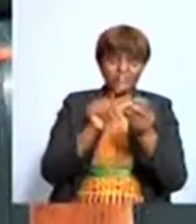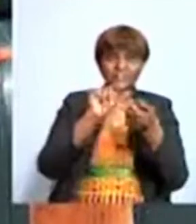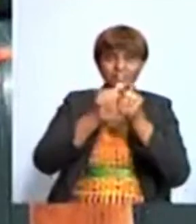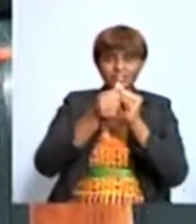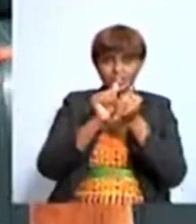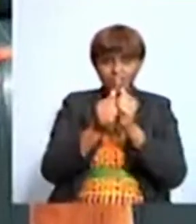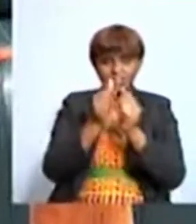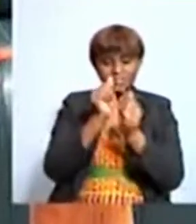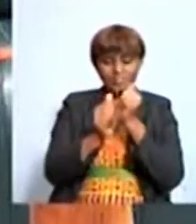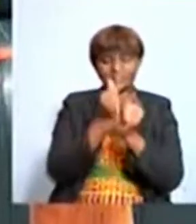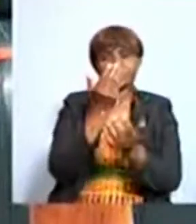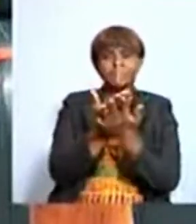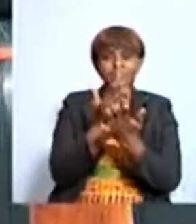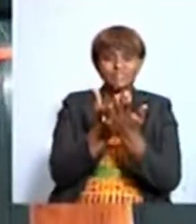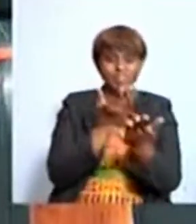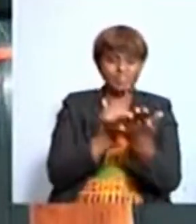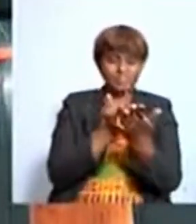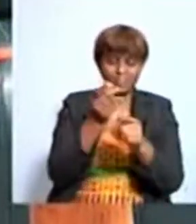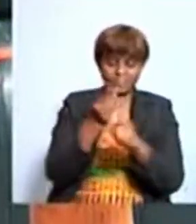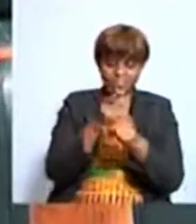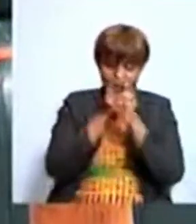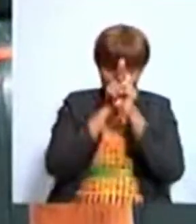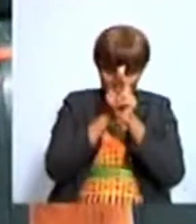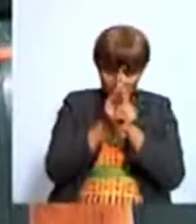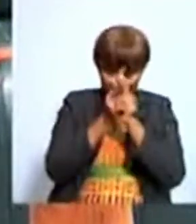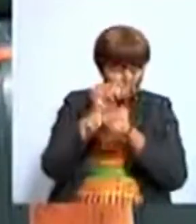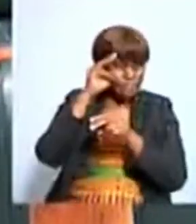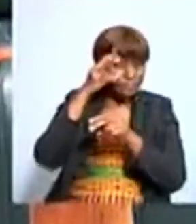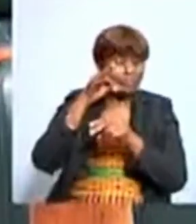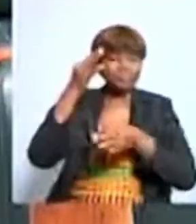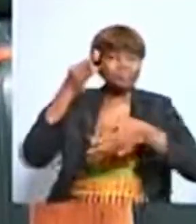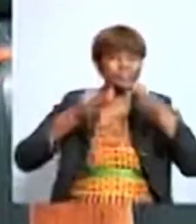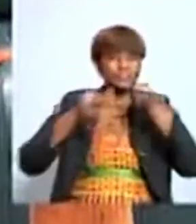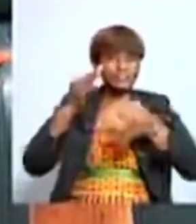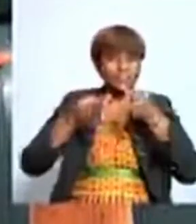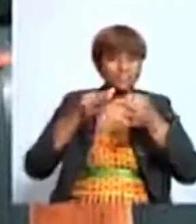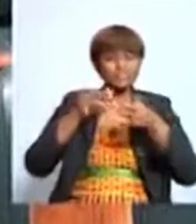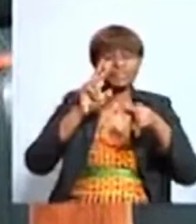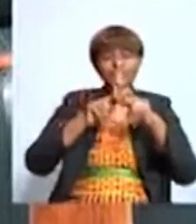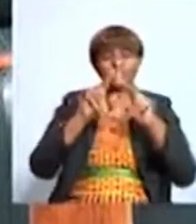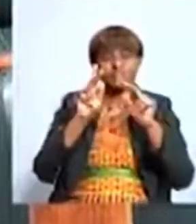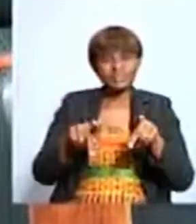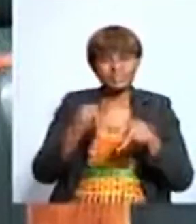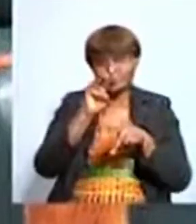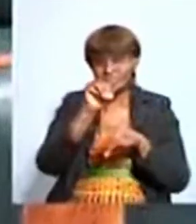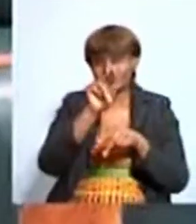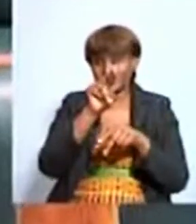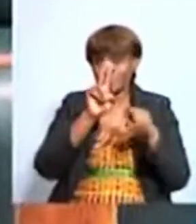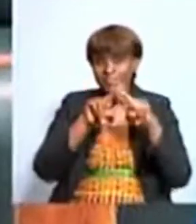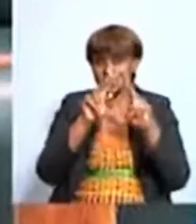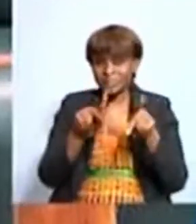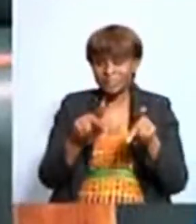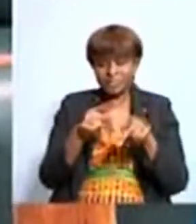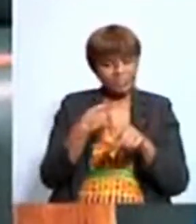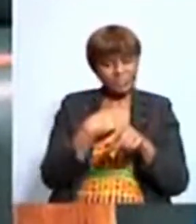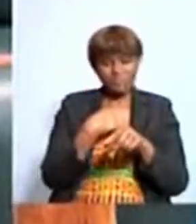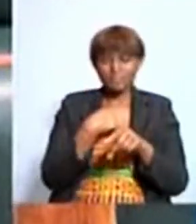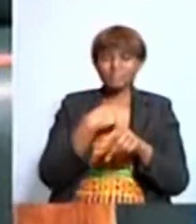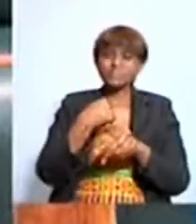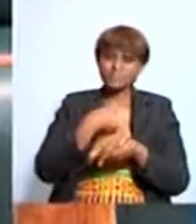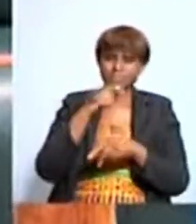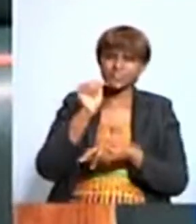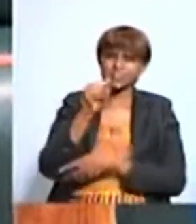being proposed by the Honourable Minister of Justice. Mr. Chairman, I can see